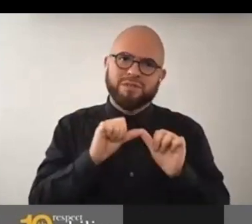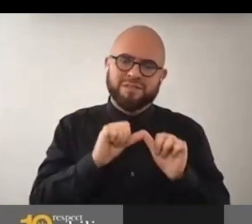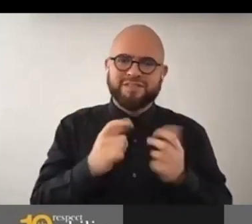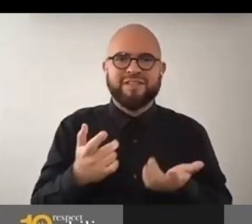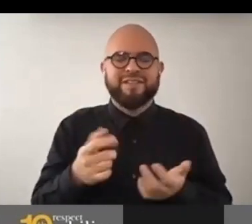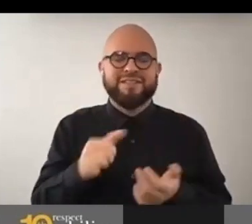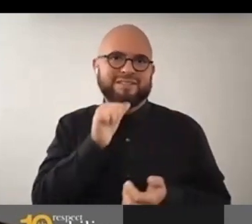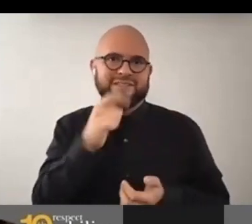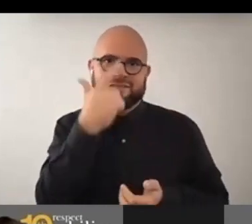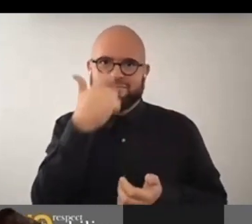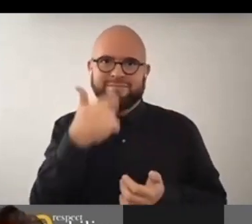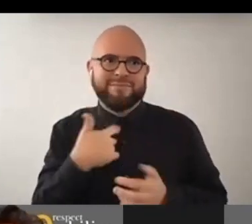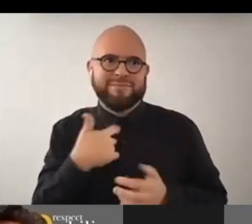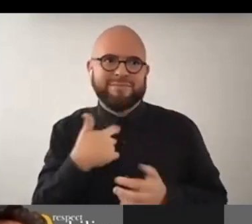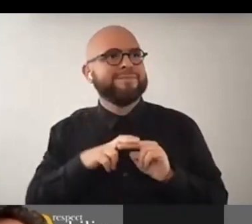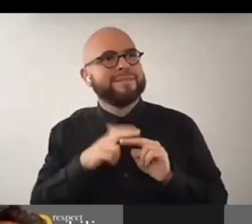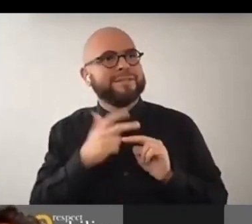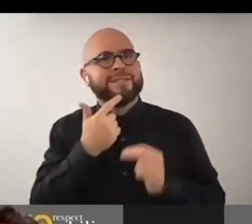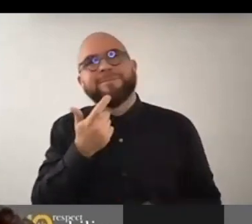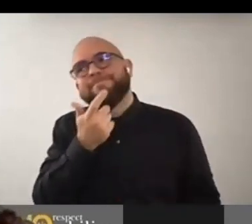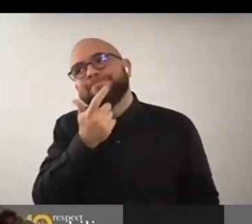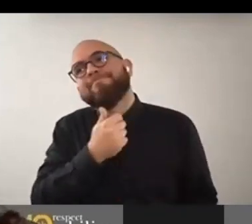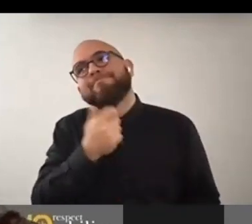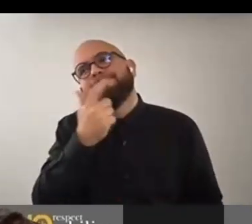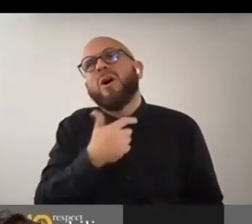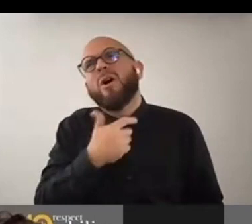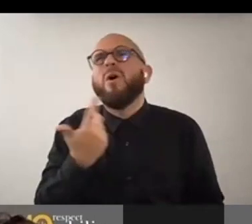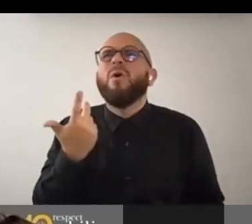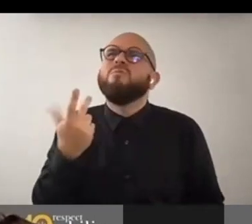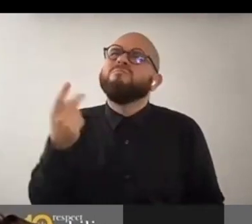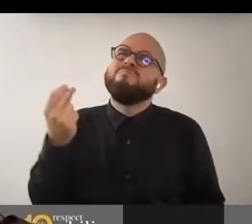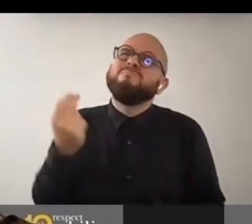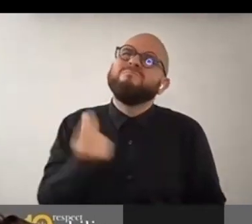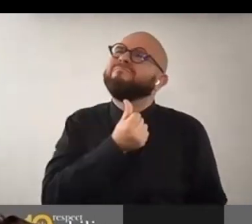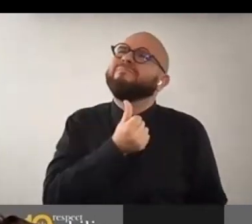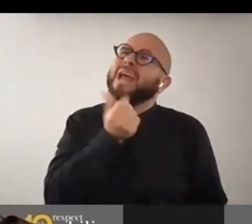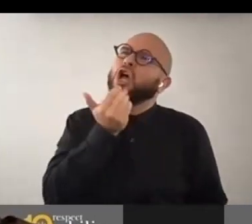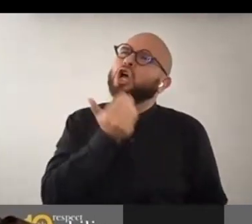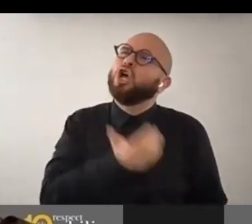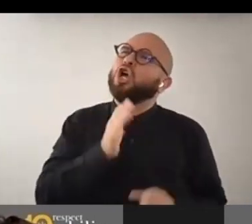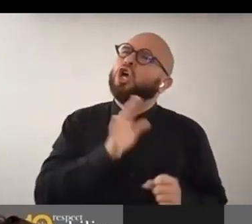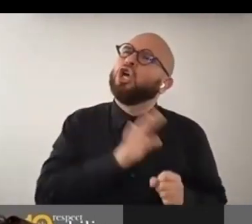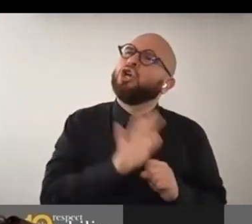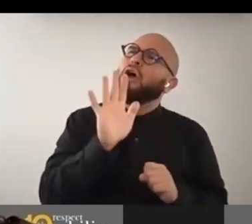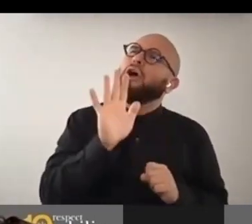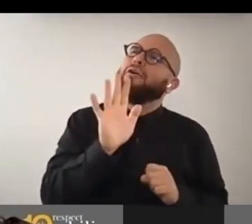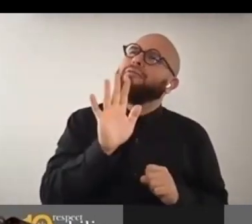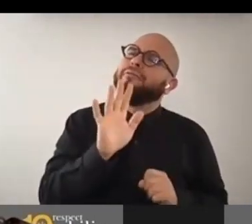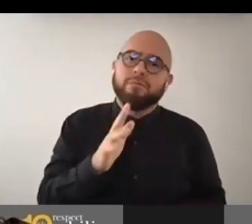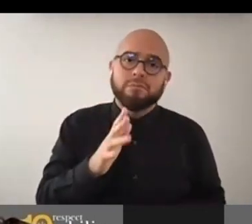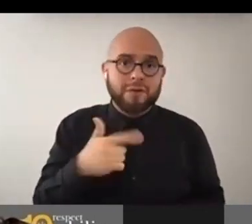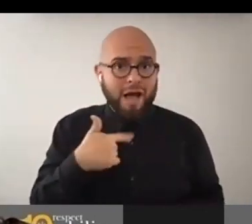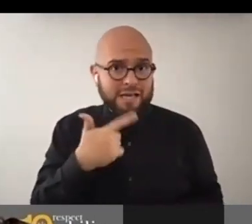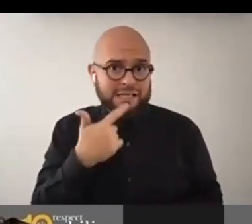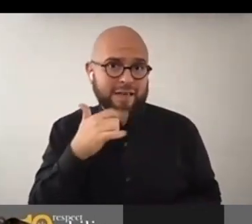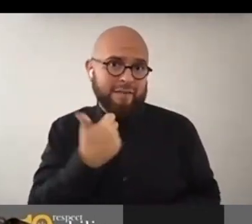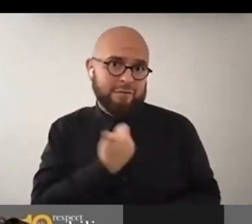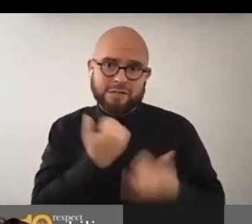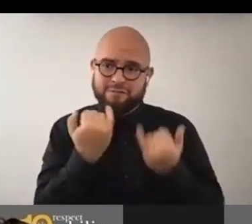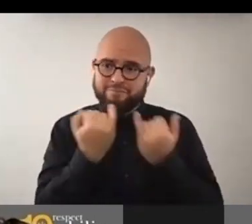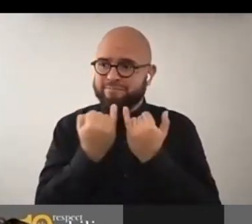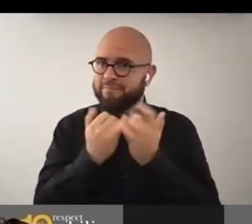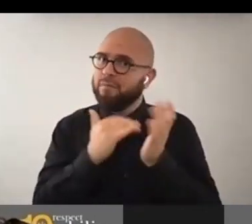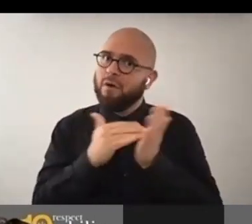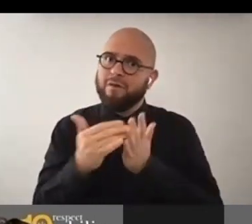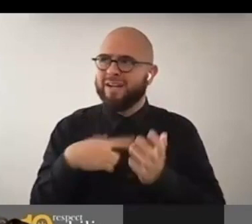saying, oh man, I wasn't good enough. I sat there and I said, and I say that a lot in my life. Everybody does from